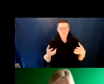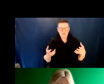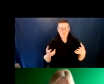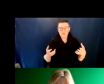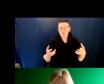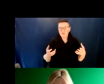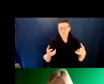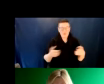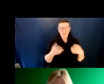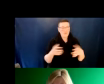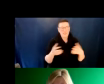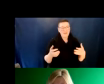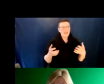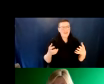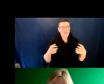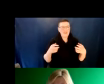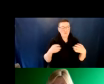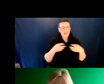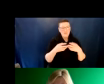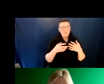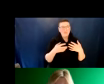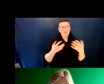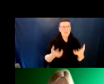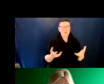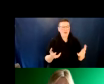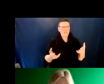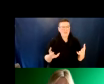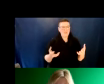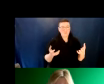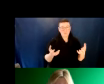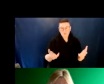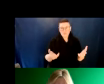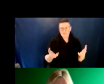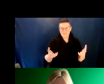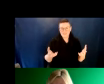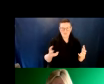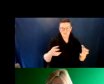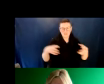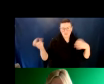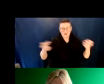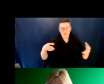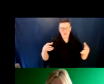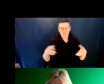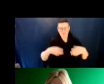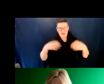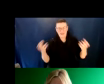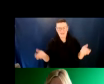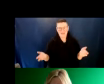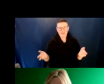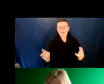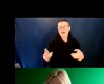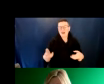it's used, well, not usually, the way that people are familiar with how it's used mostly is the sort of literary,